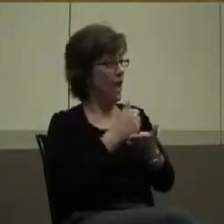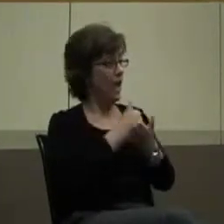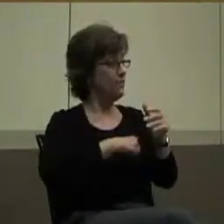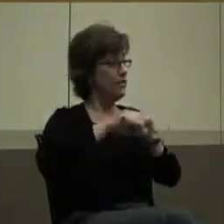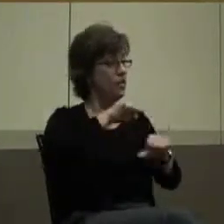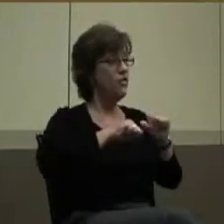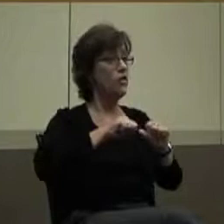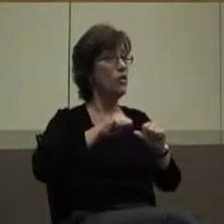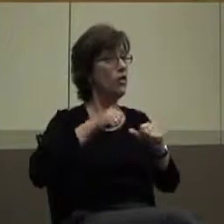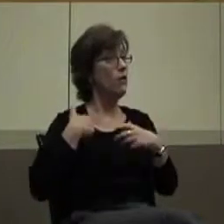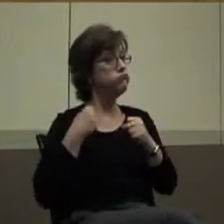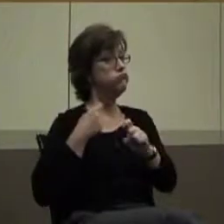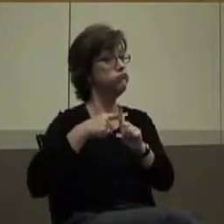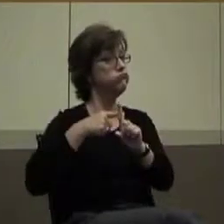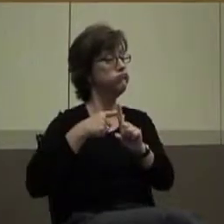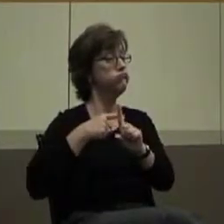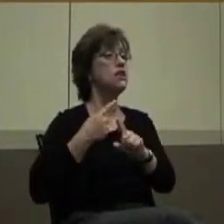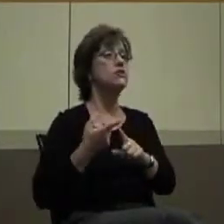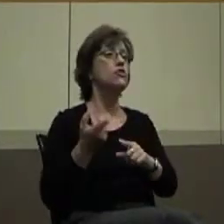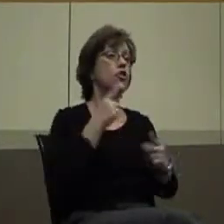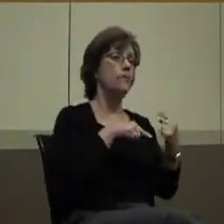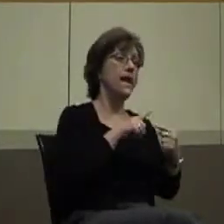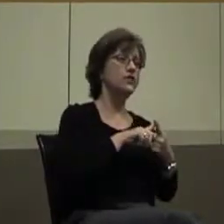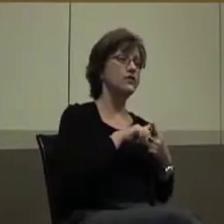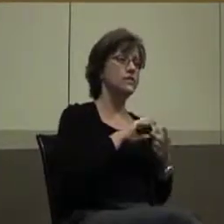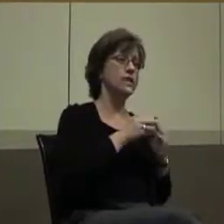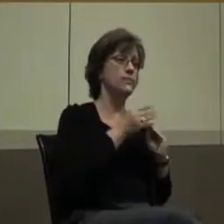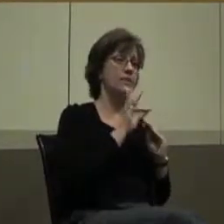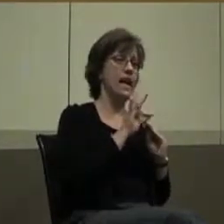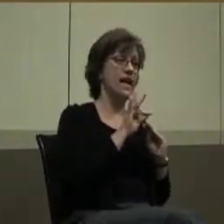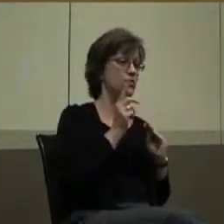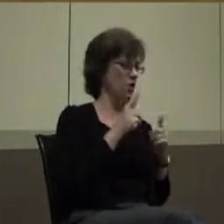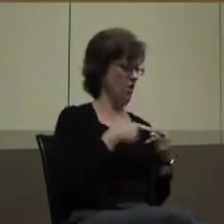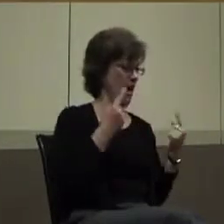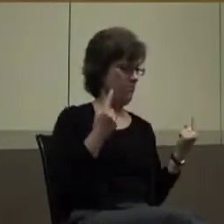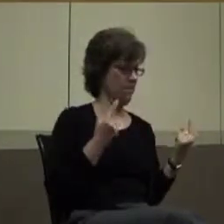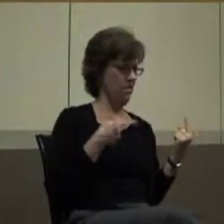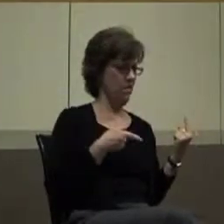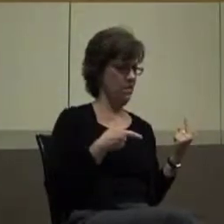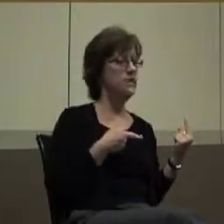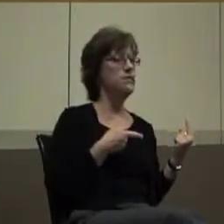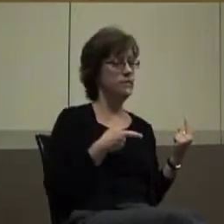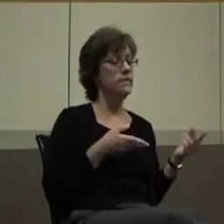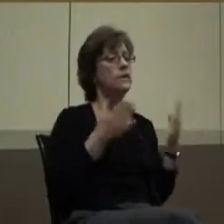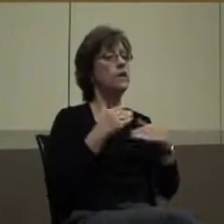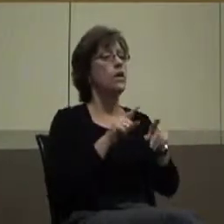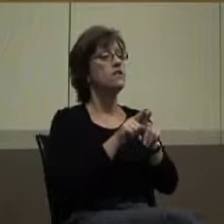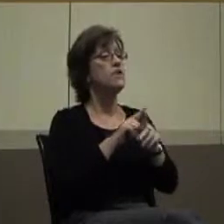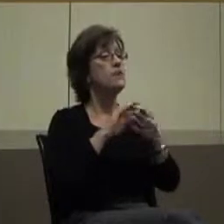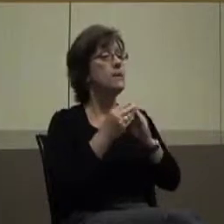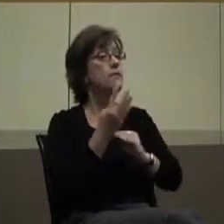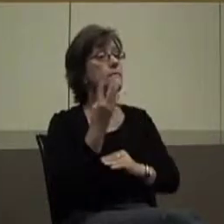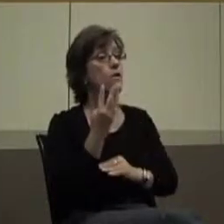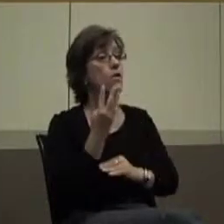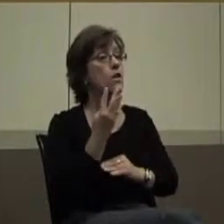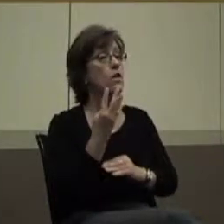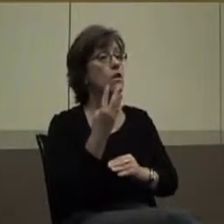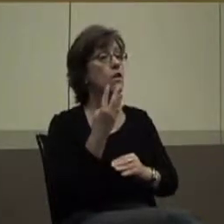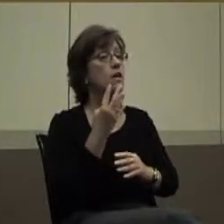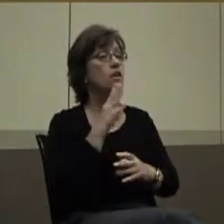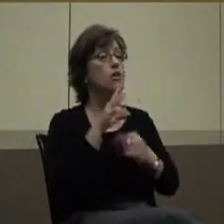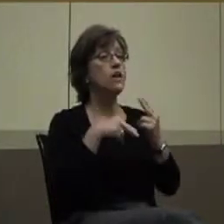strength. Back to number 9 on the other one where they weren't matching up. Yeah. And also number 4, it talked